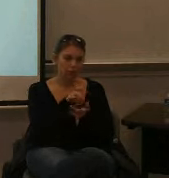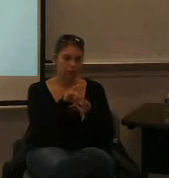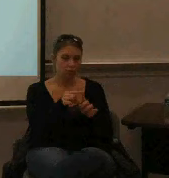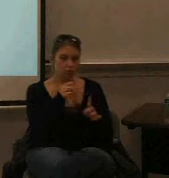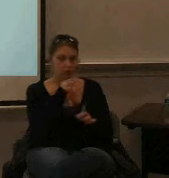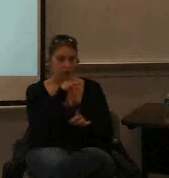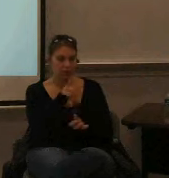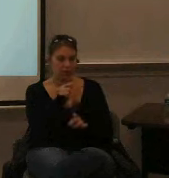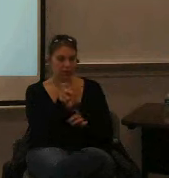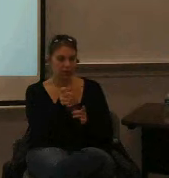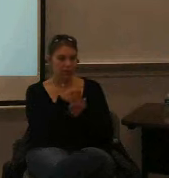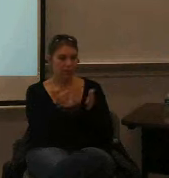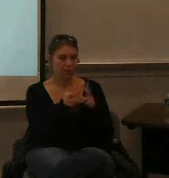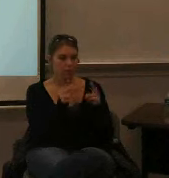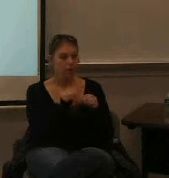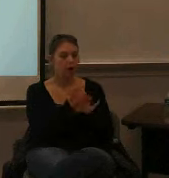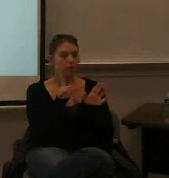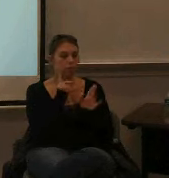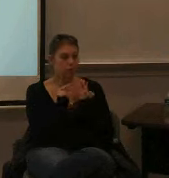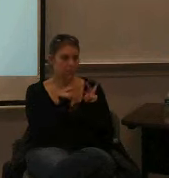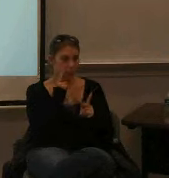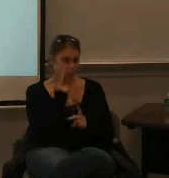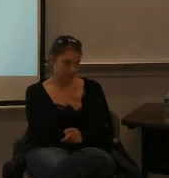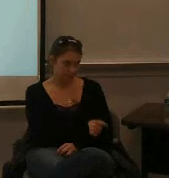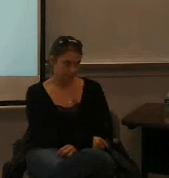something really obvious for people to see.